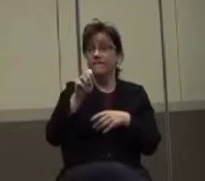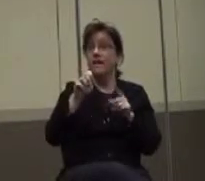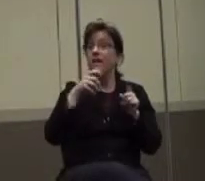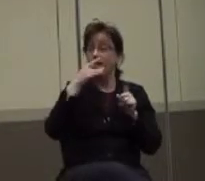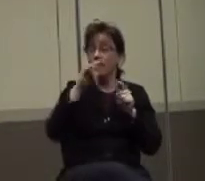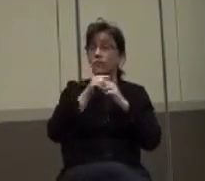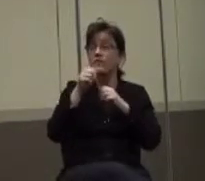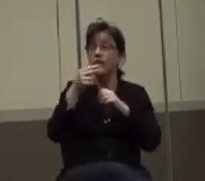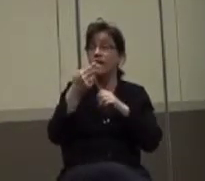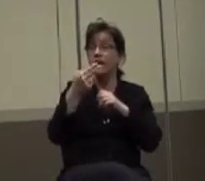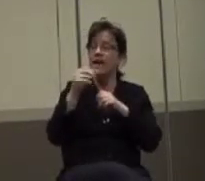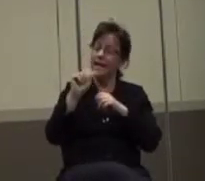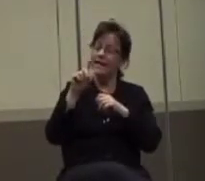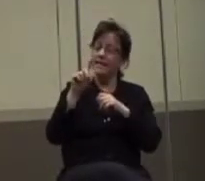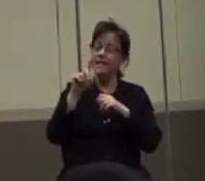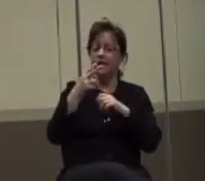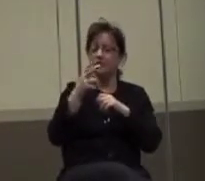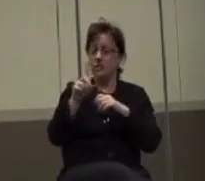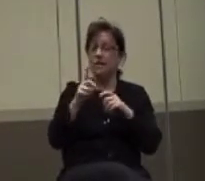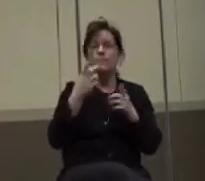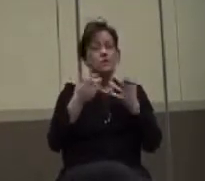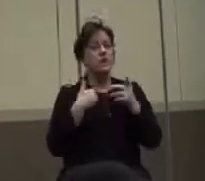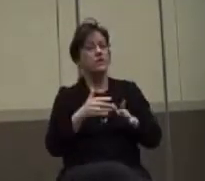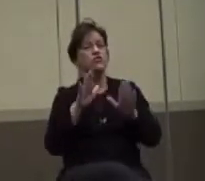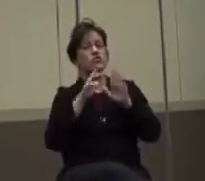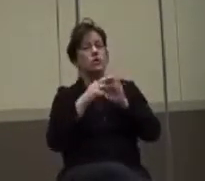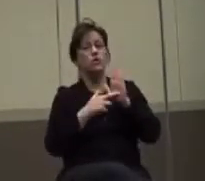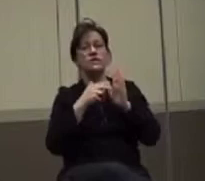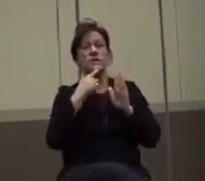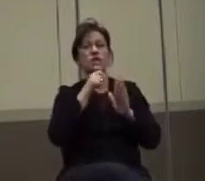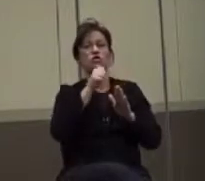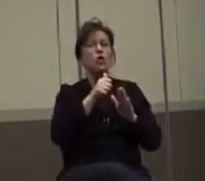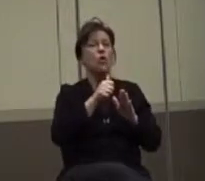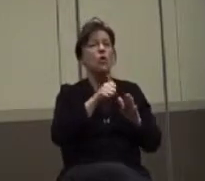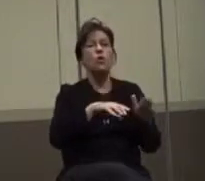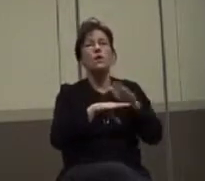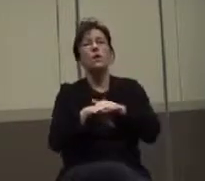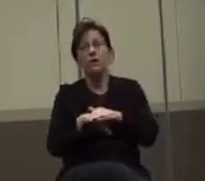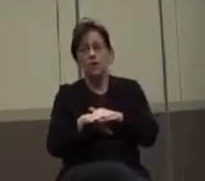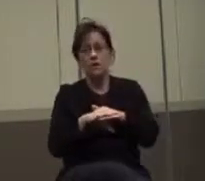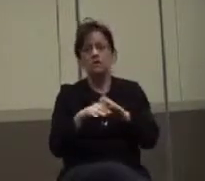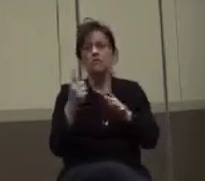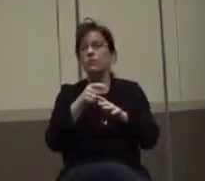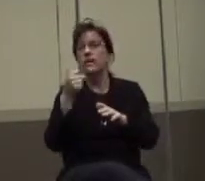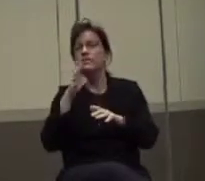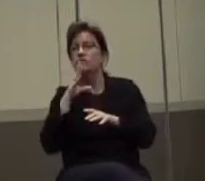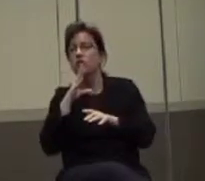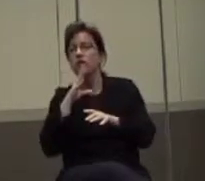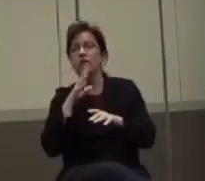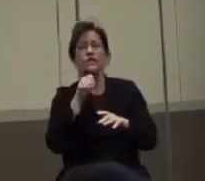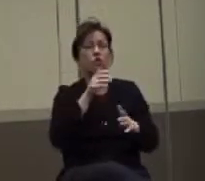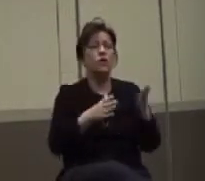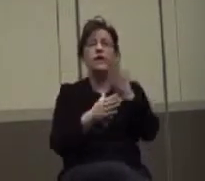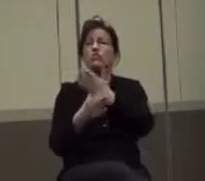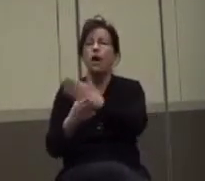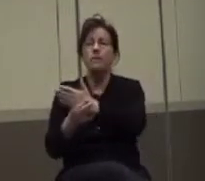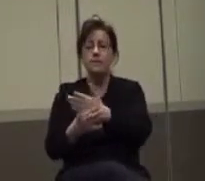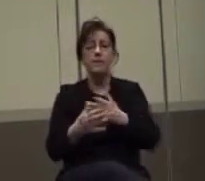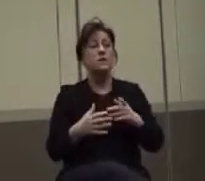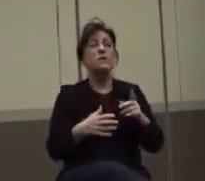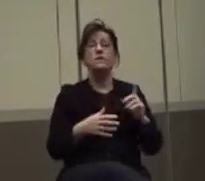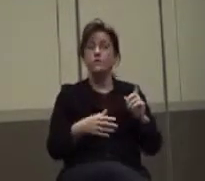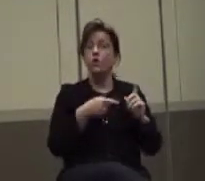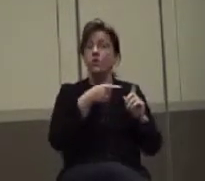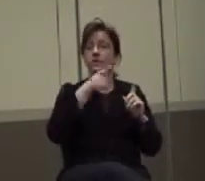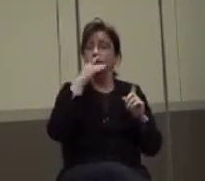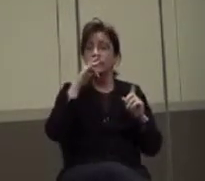great rule that says, don't step on somebody else's speech. If they're talking, don't talk. Now, this kid can tell you, I'm not supposed to